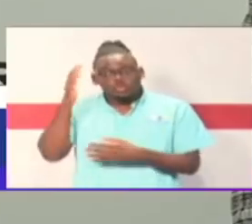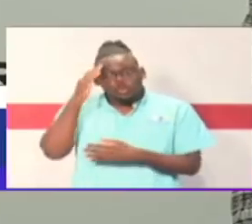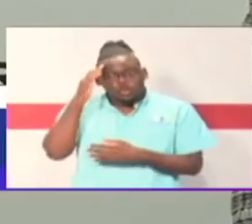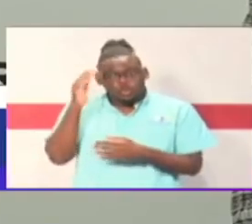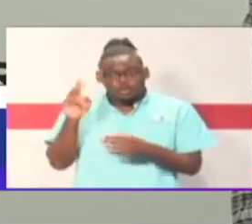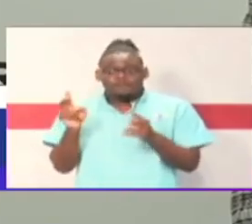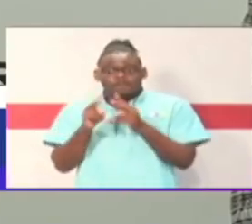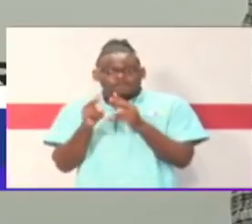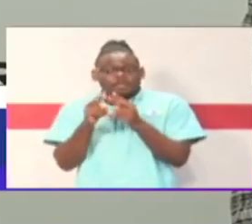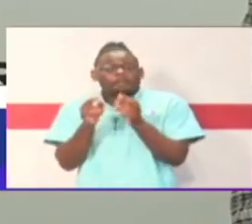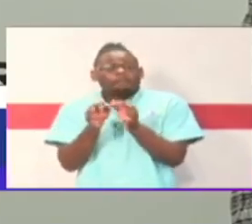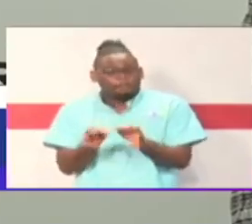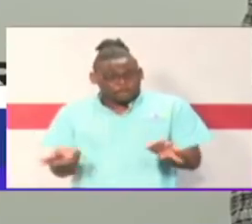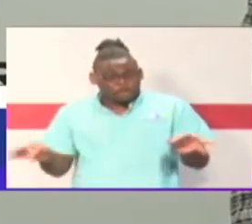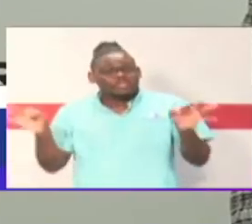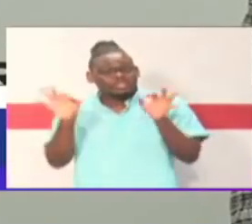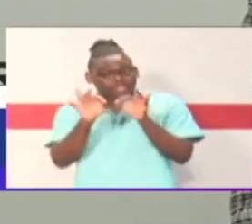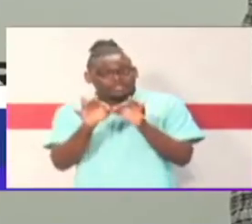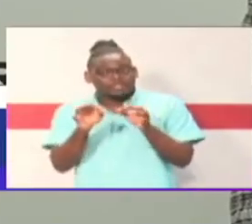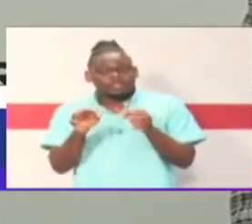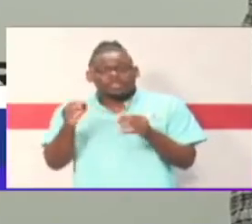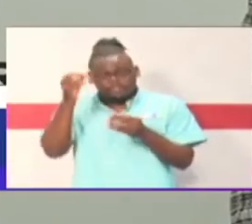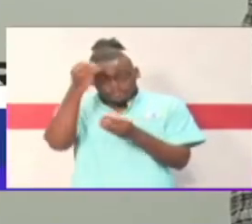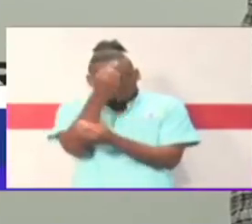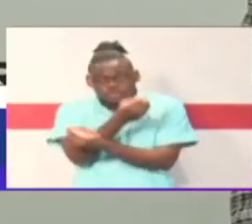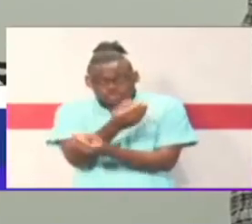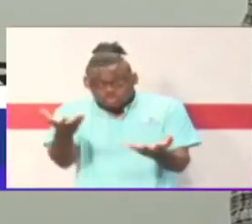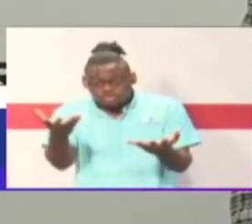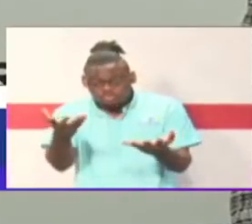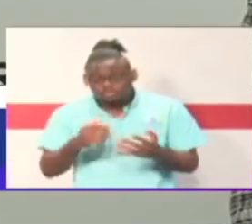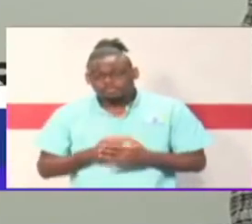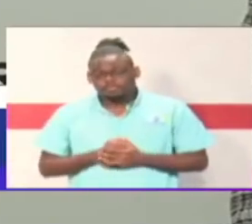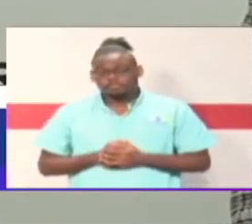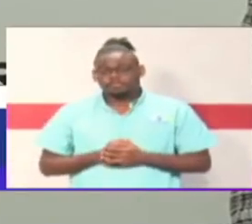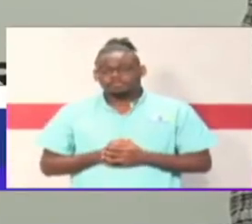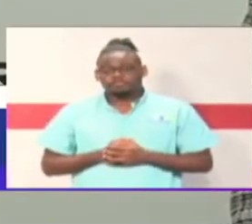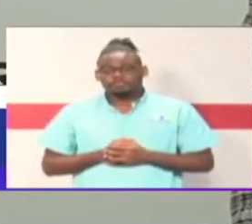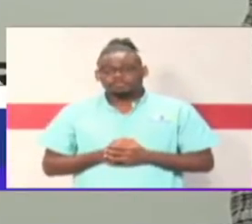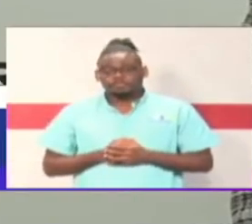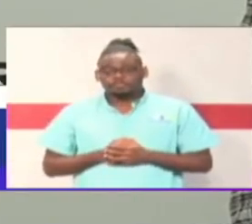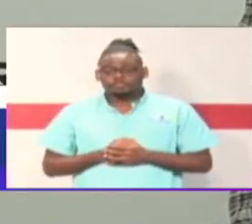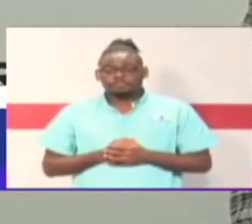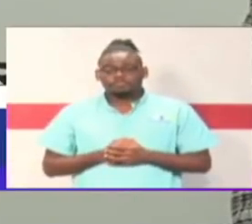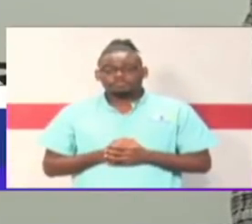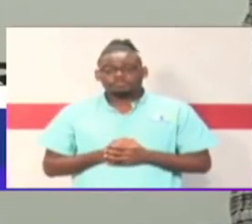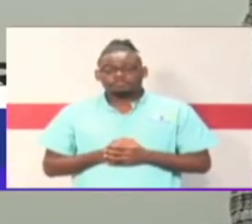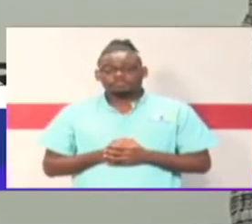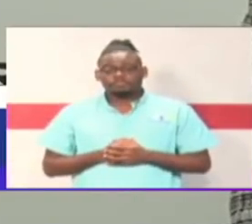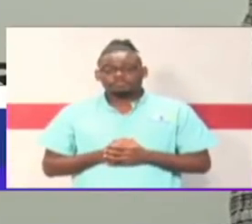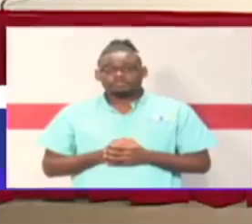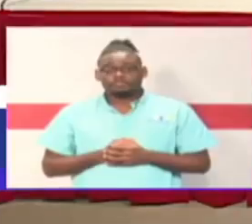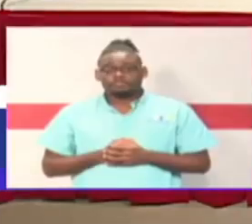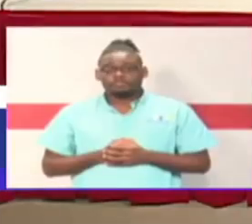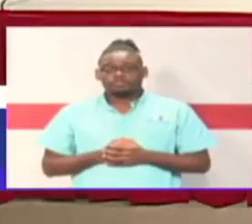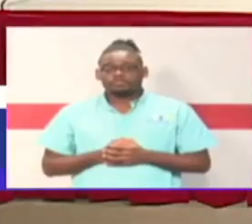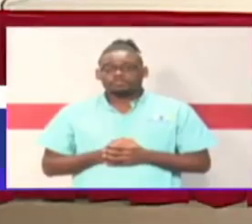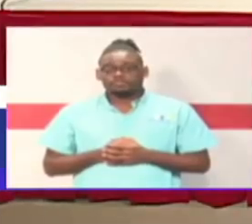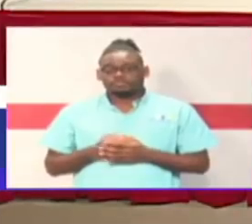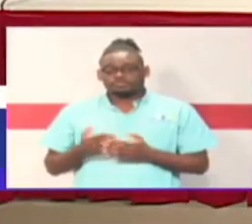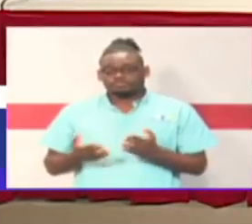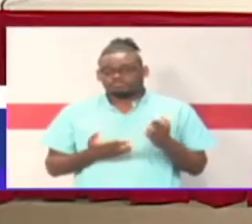for where we are at here in Trinidad and Tobago as it relates to COVID-19. We go to Dr. Richards.